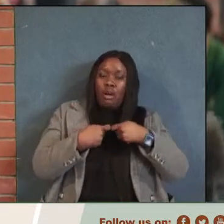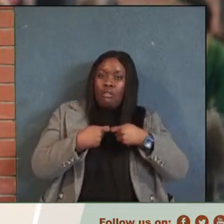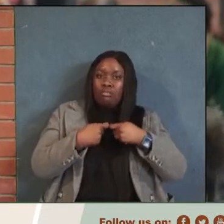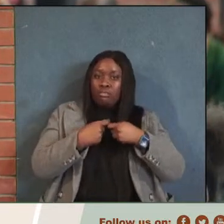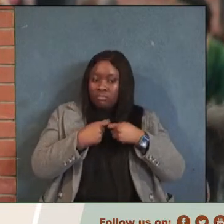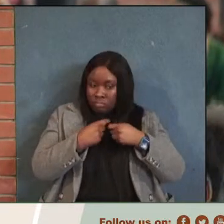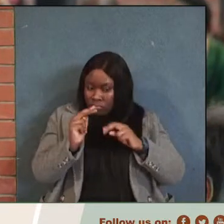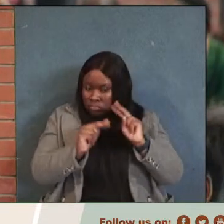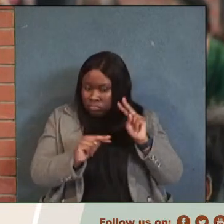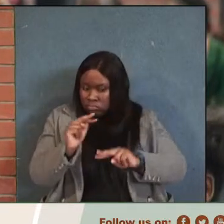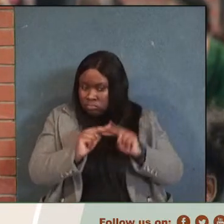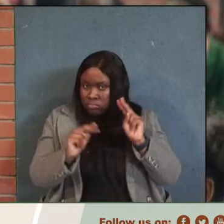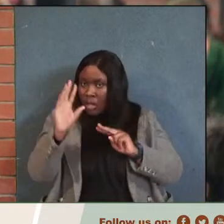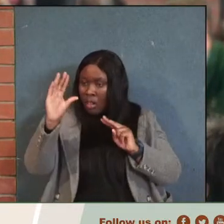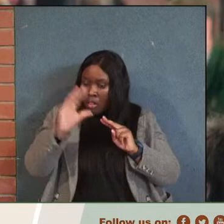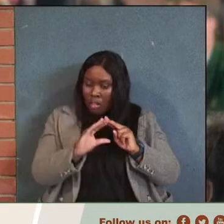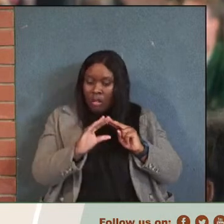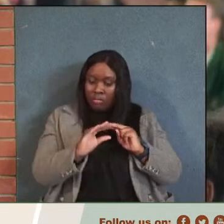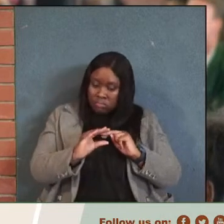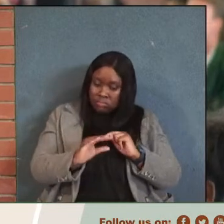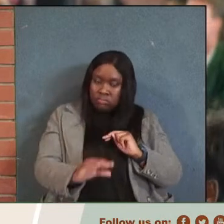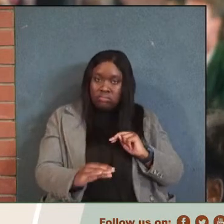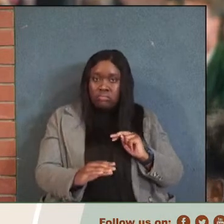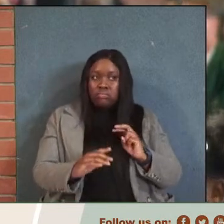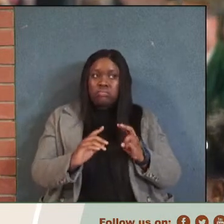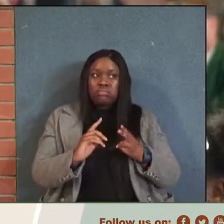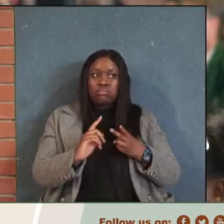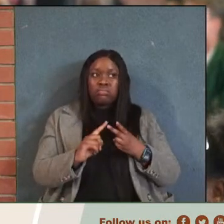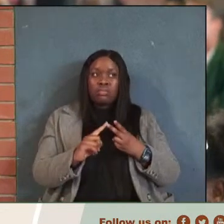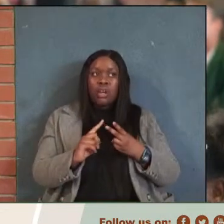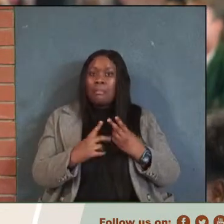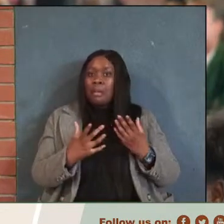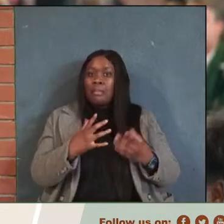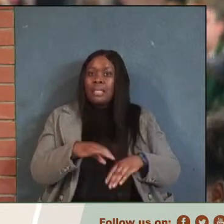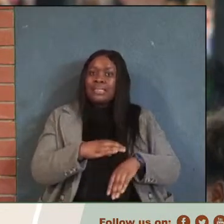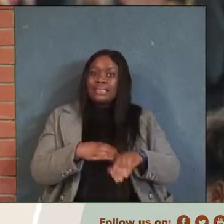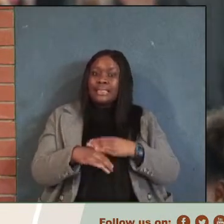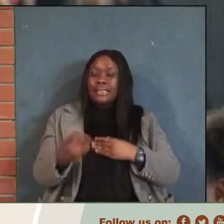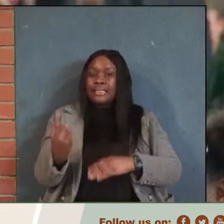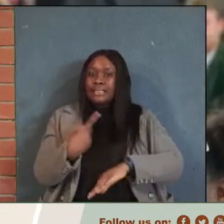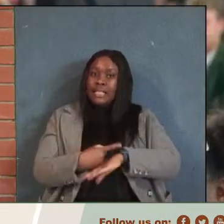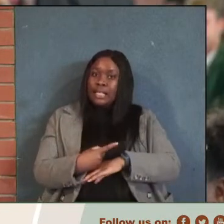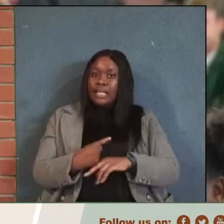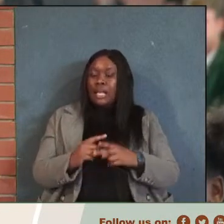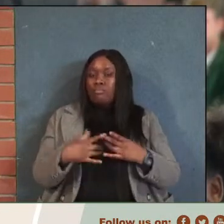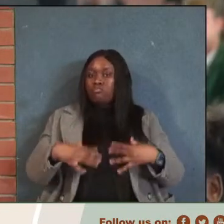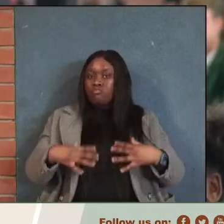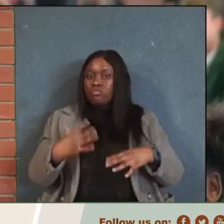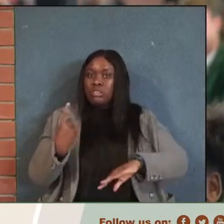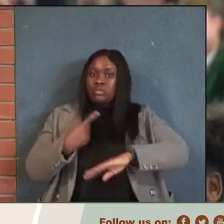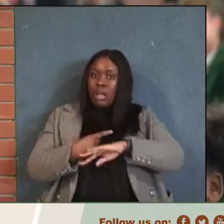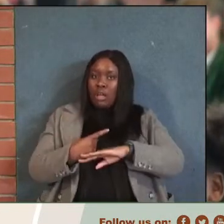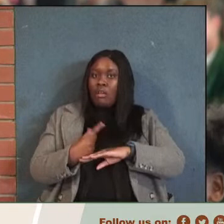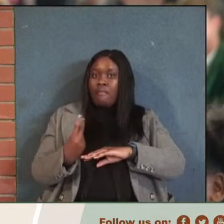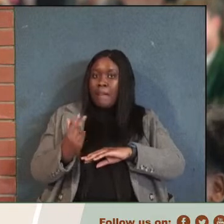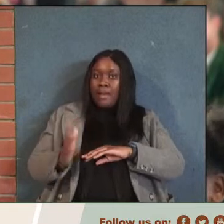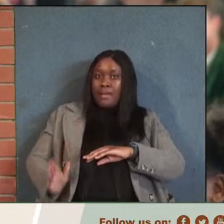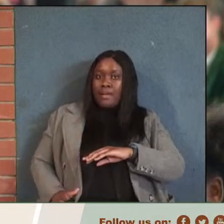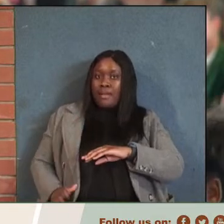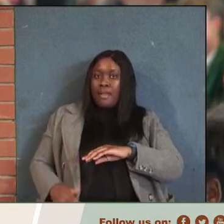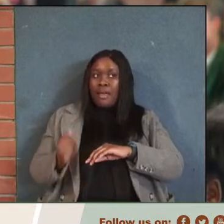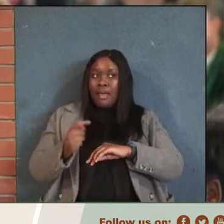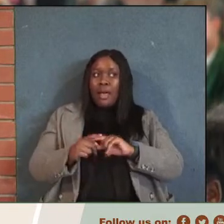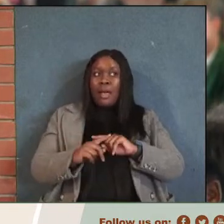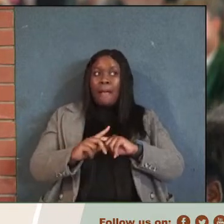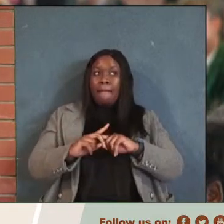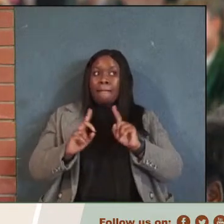help with their inadequate infrastructure. We can also have Sneaker Day, Shade Day, and others, but not the one monitored by the principal and the